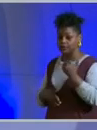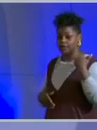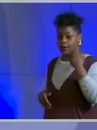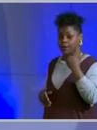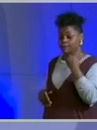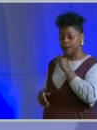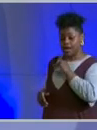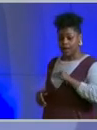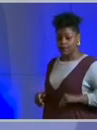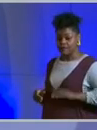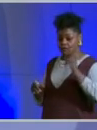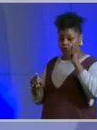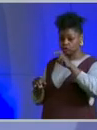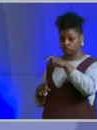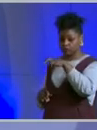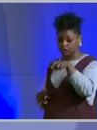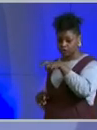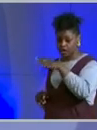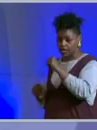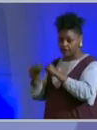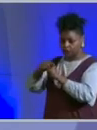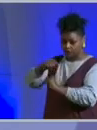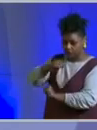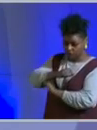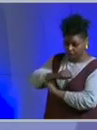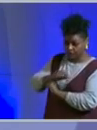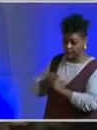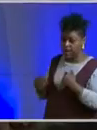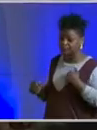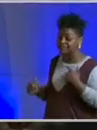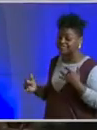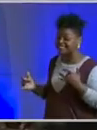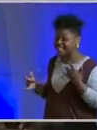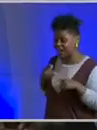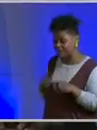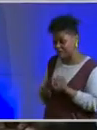and infrastructure. So I'm excited about that.